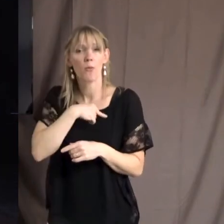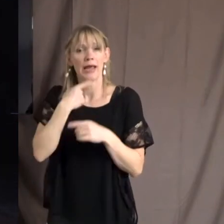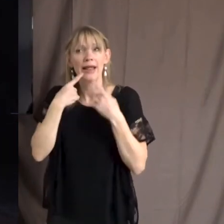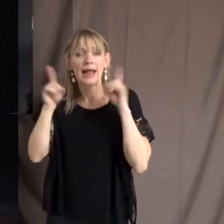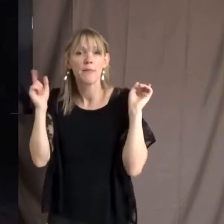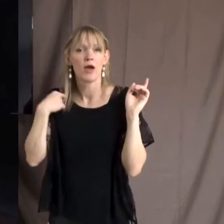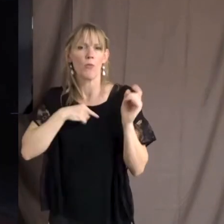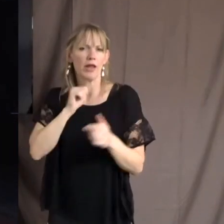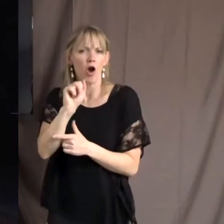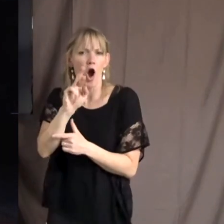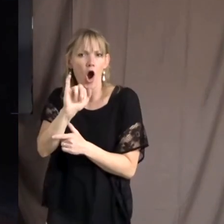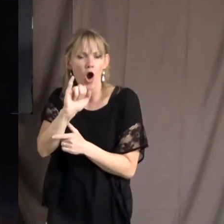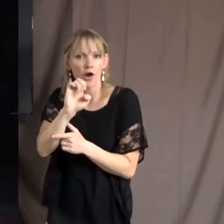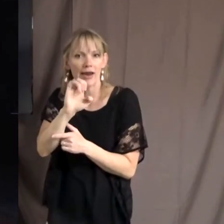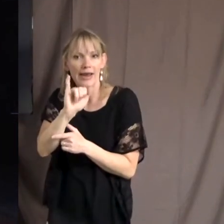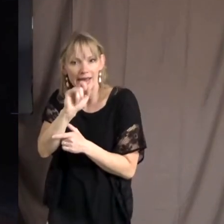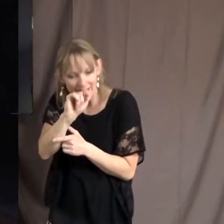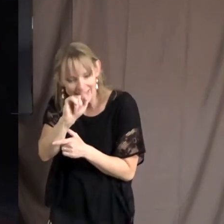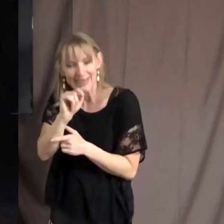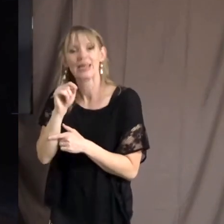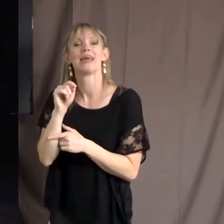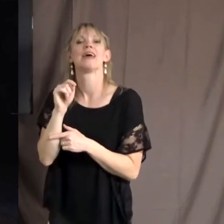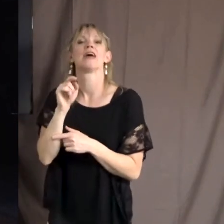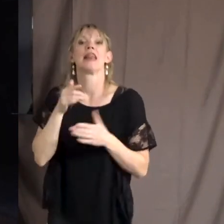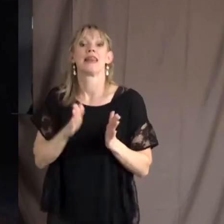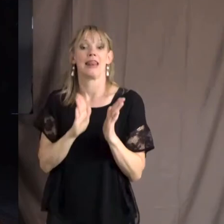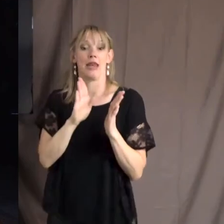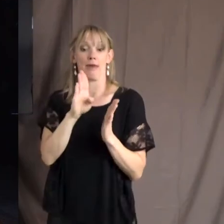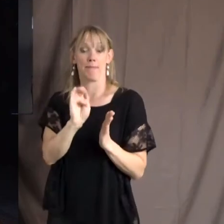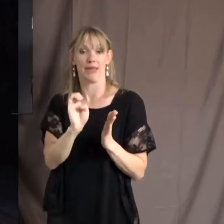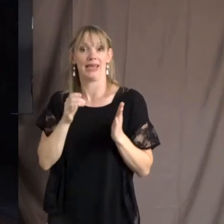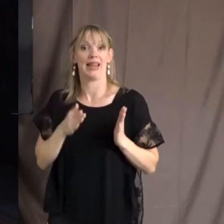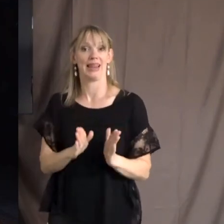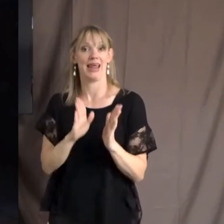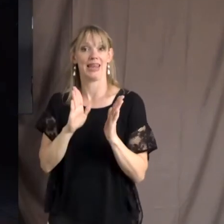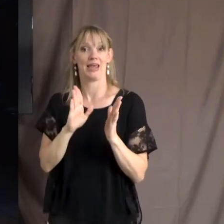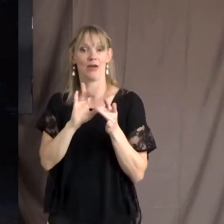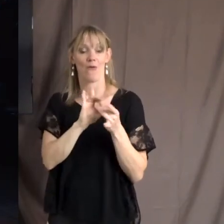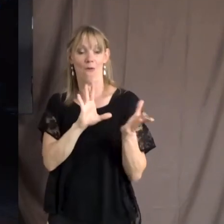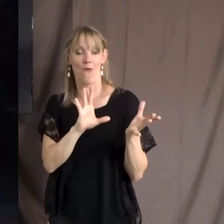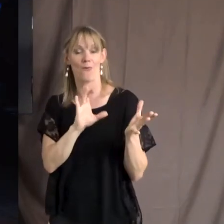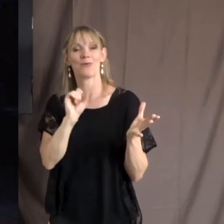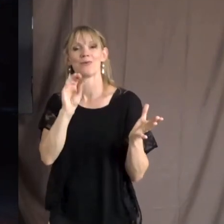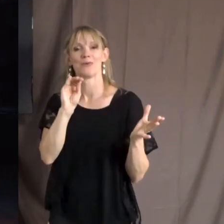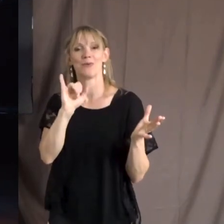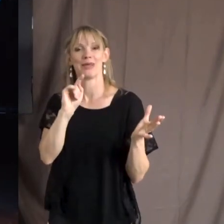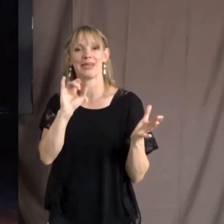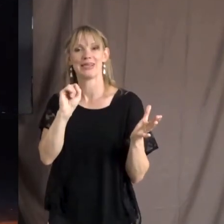We are grateful. We let it be. We let it go. And so it is. Amen.